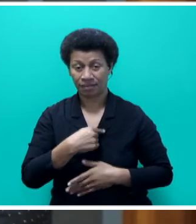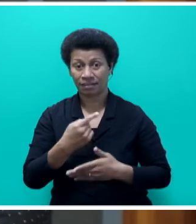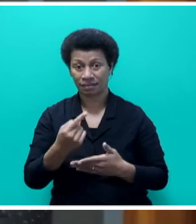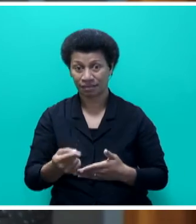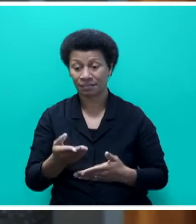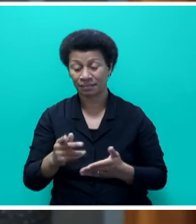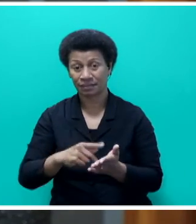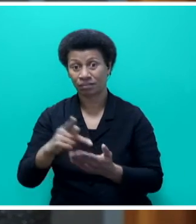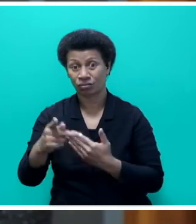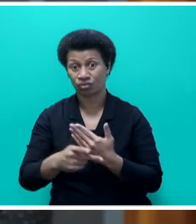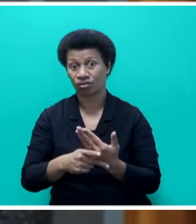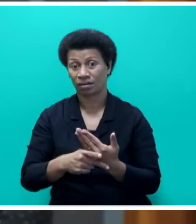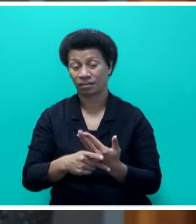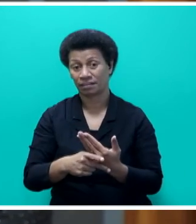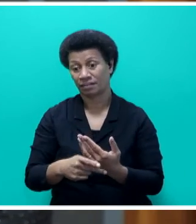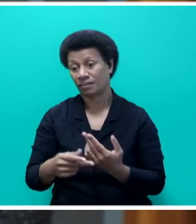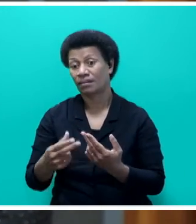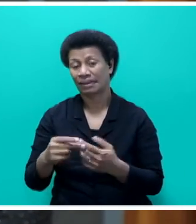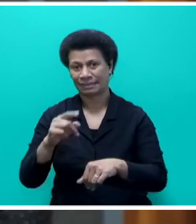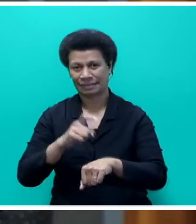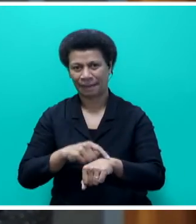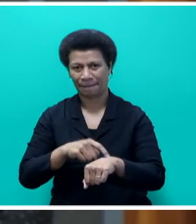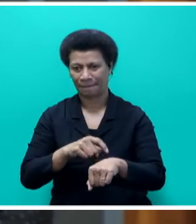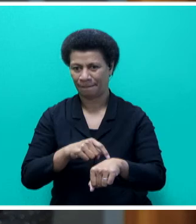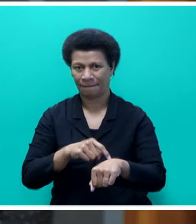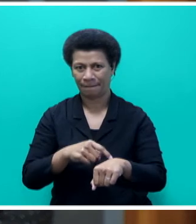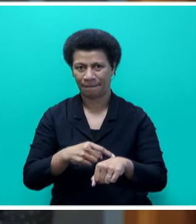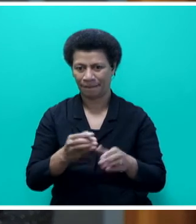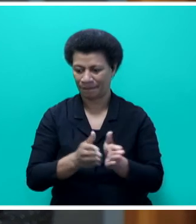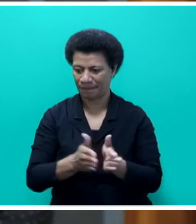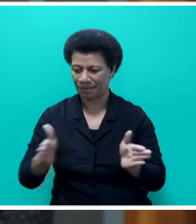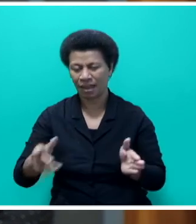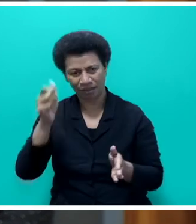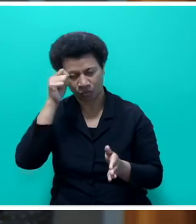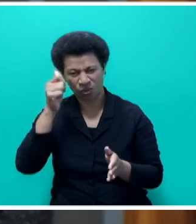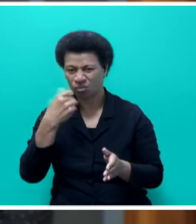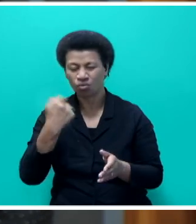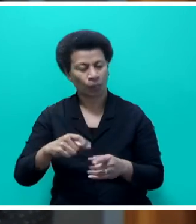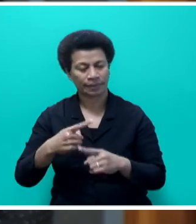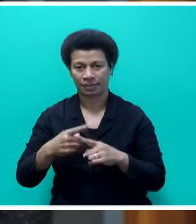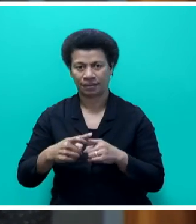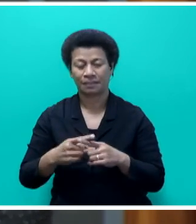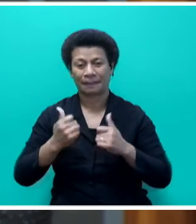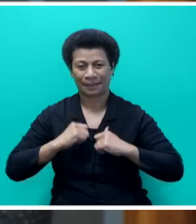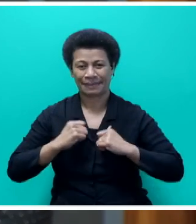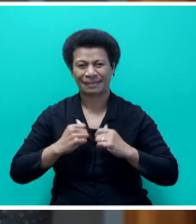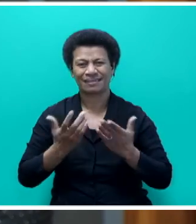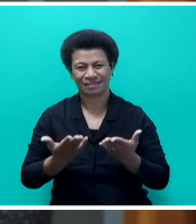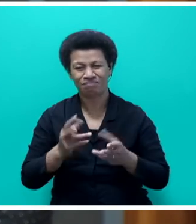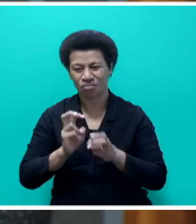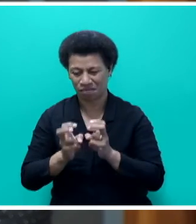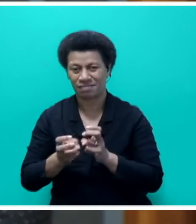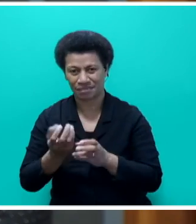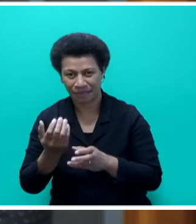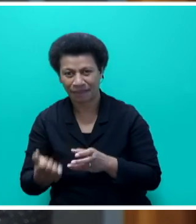particular projects within the set timelines. But as I said, there are no excuses. These are practical problems that have been faced, Honourable Speaker, and